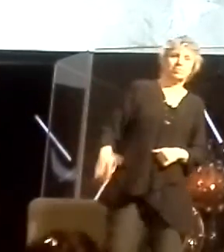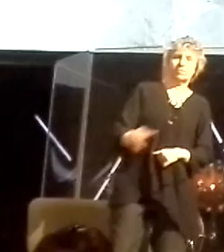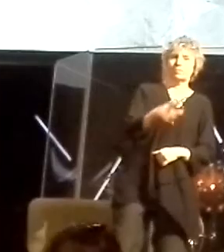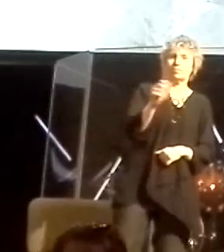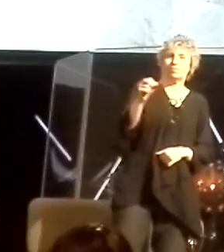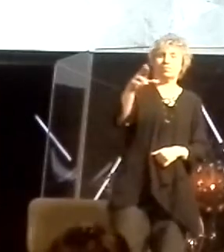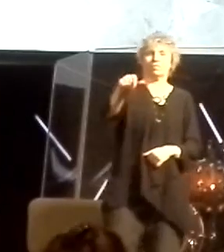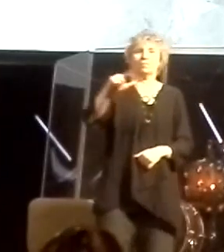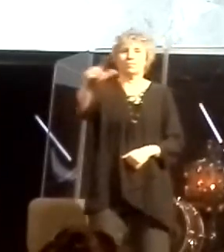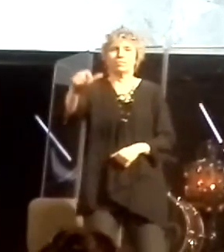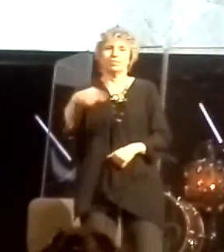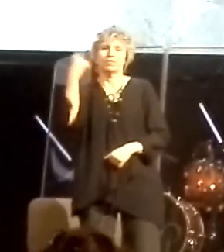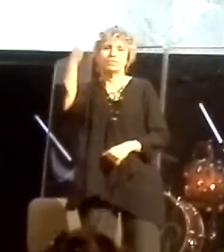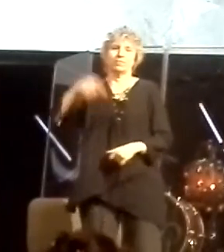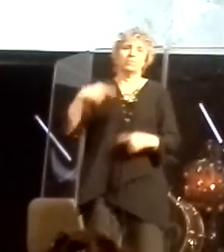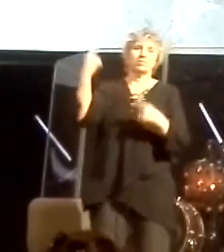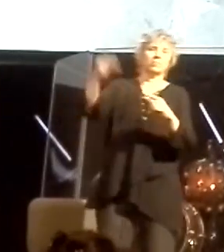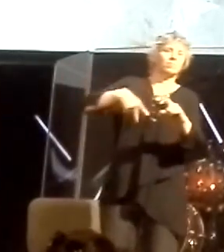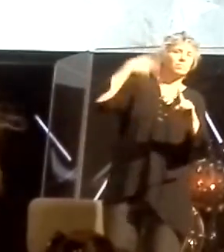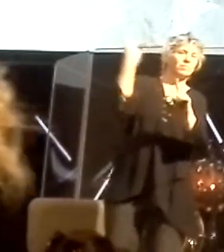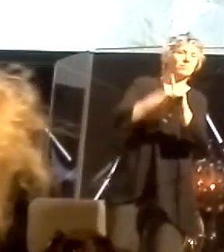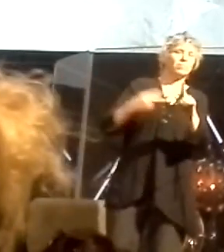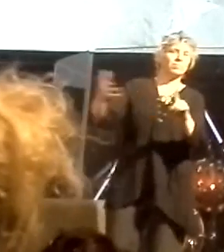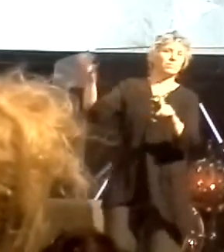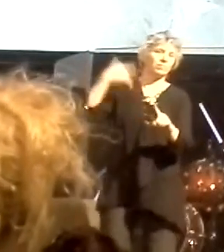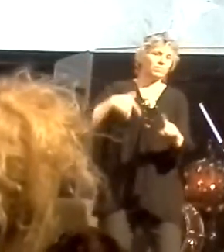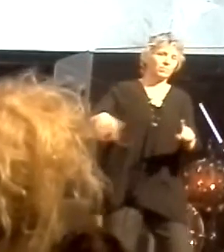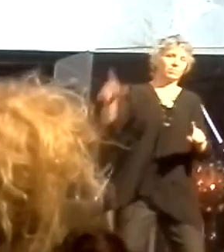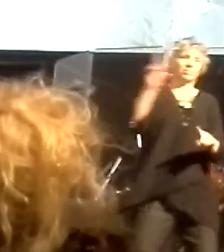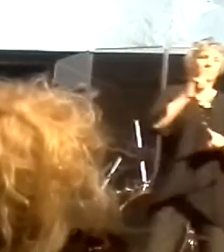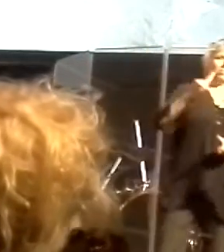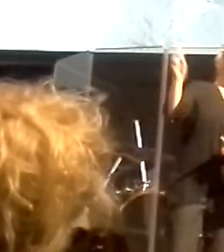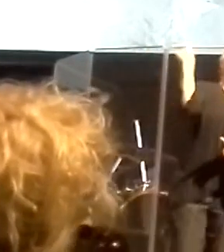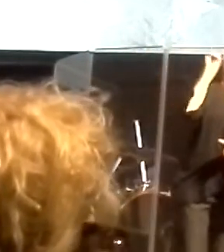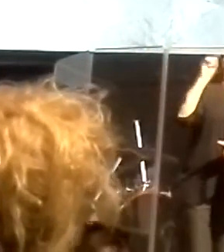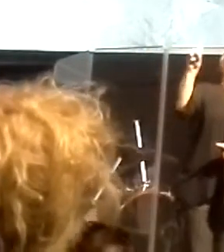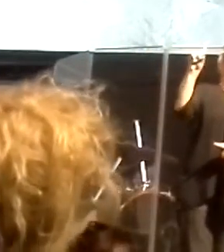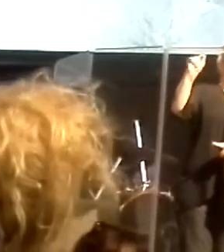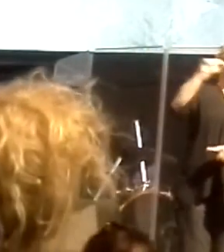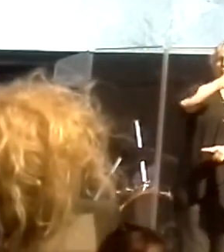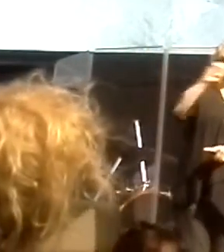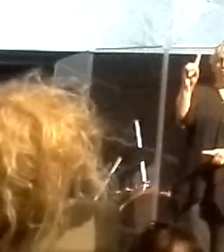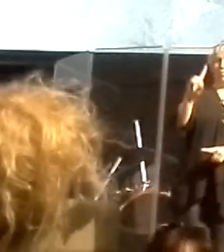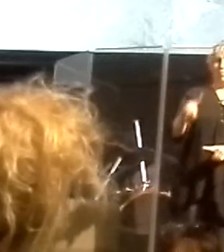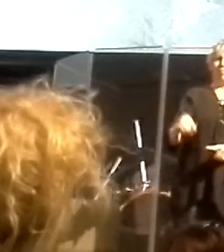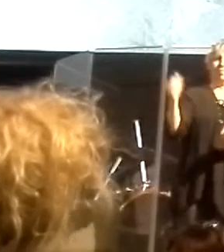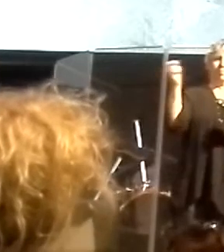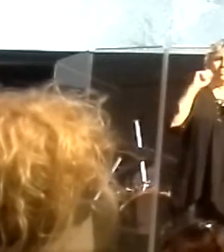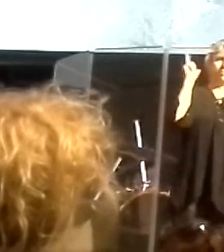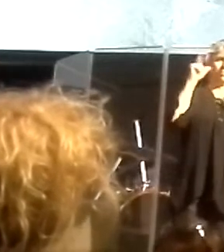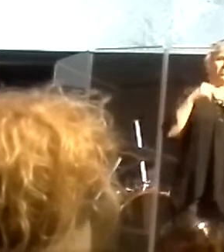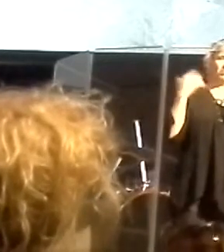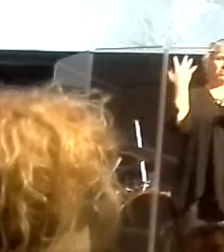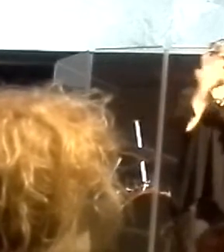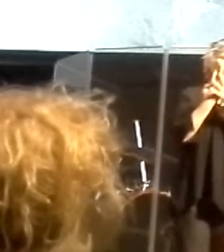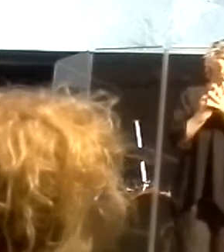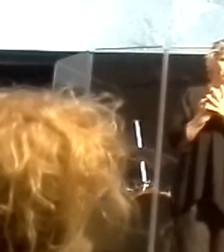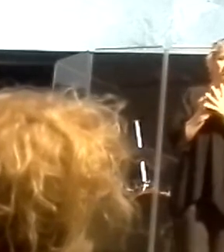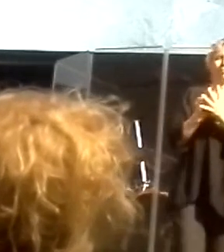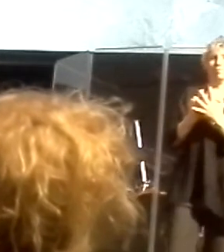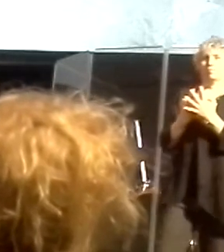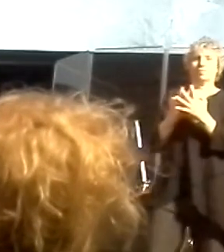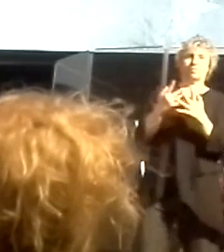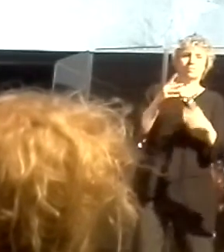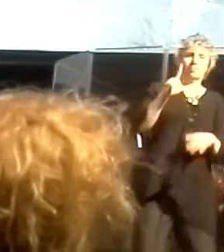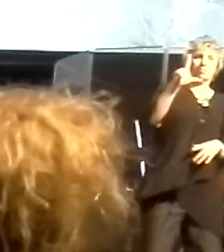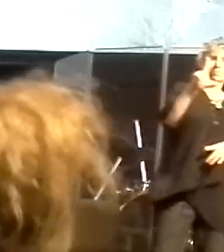About two months ago, I overdosed And when I woke up in prison I had a chance to go to treatment for the 23rd time My life is now full of